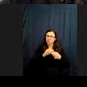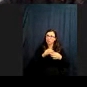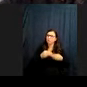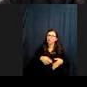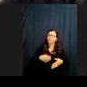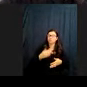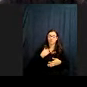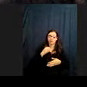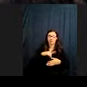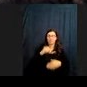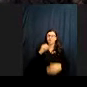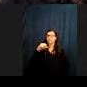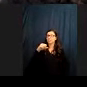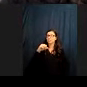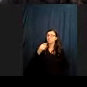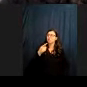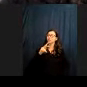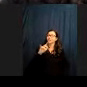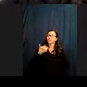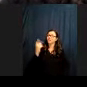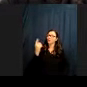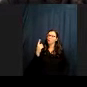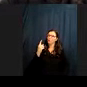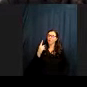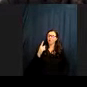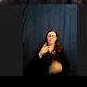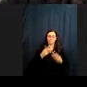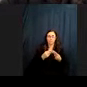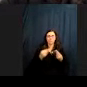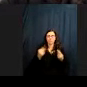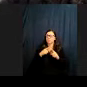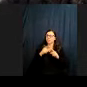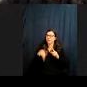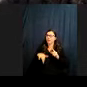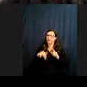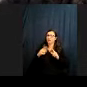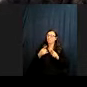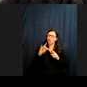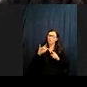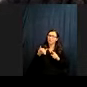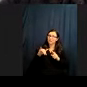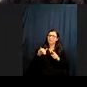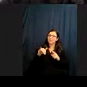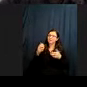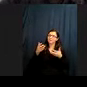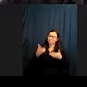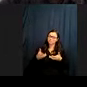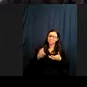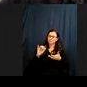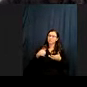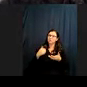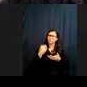that. Gravity always falls away from it. Gravity is what